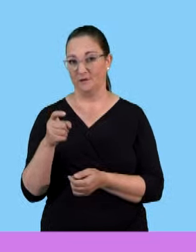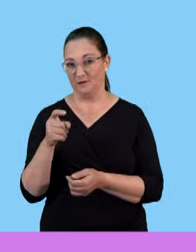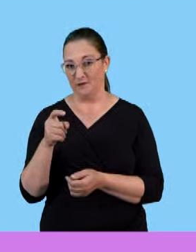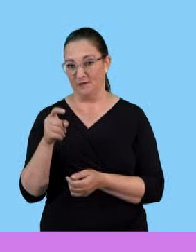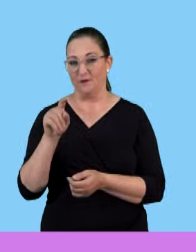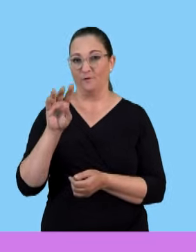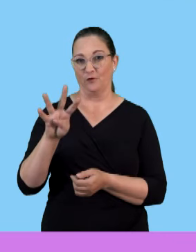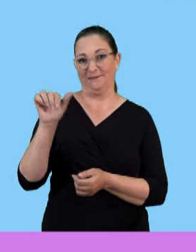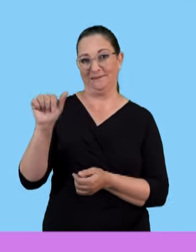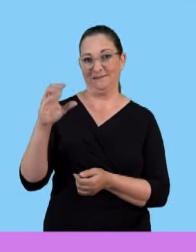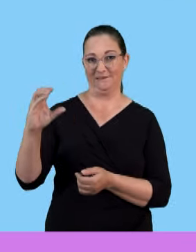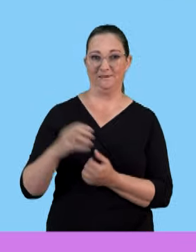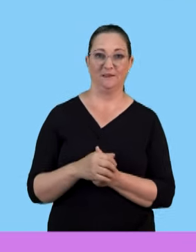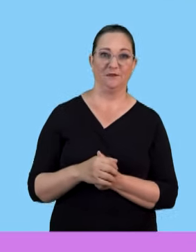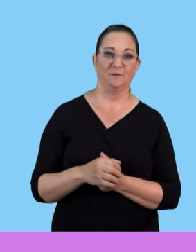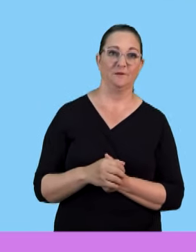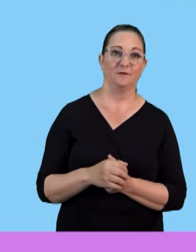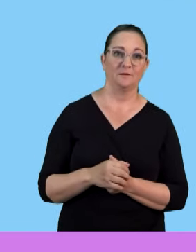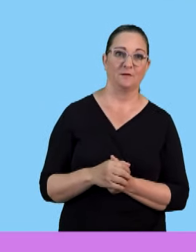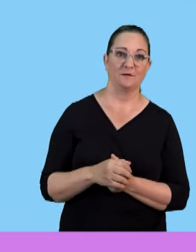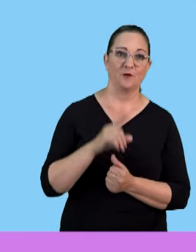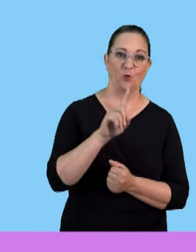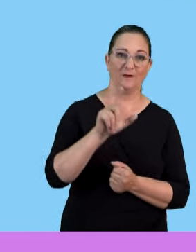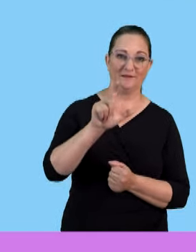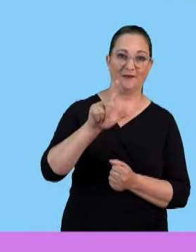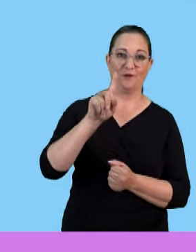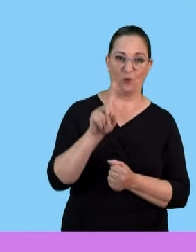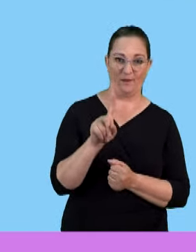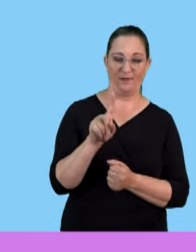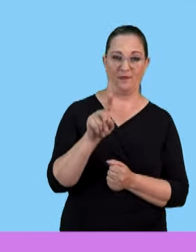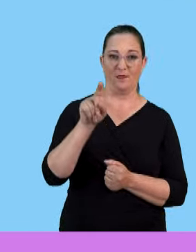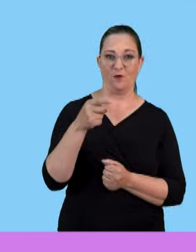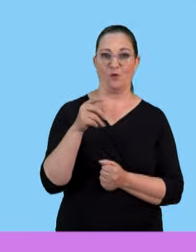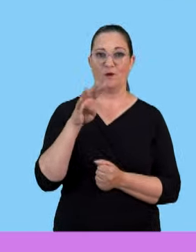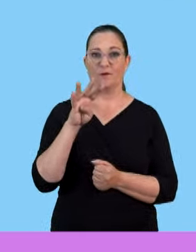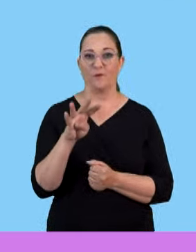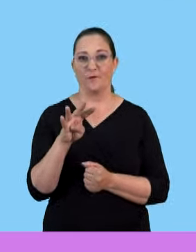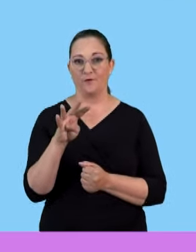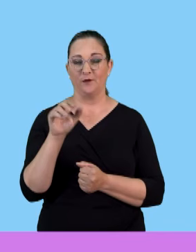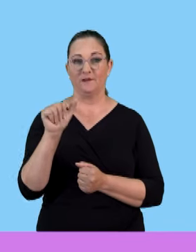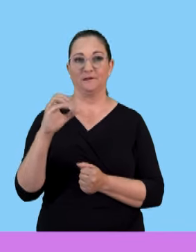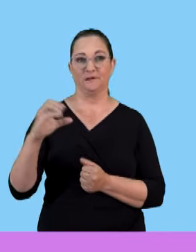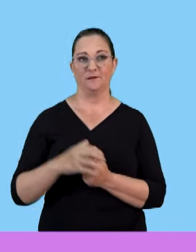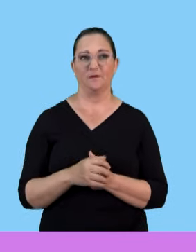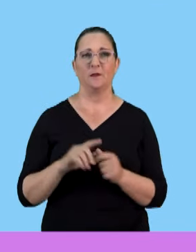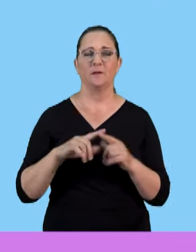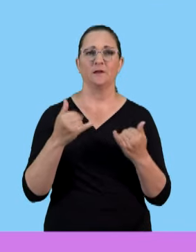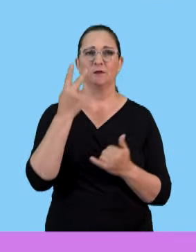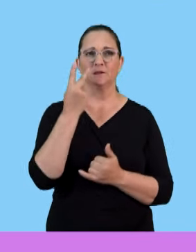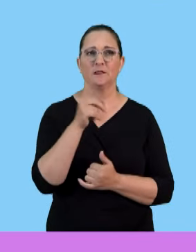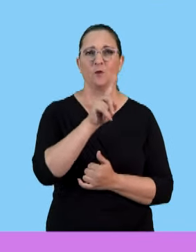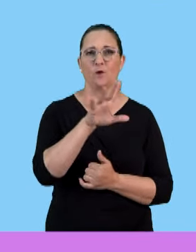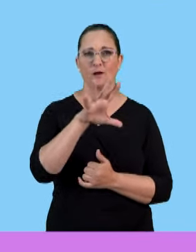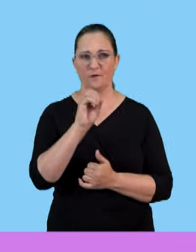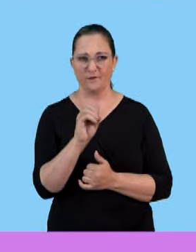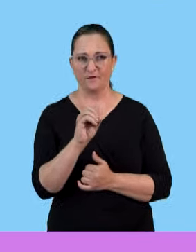171.46, including VAT. Just before we go to the next question, let us look at the first step there, where we